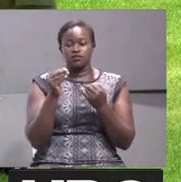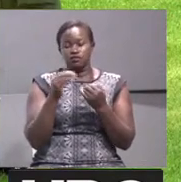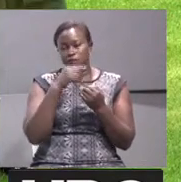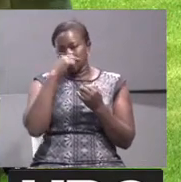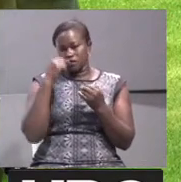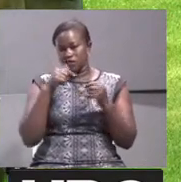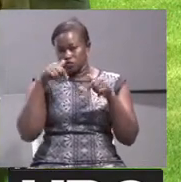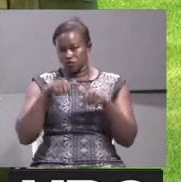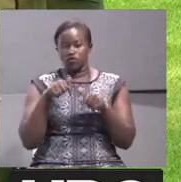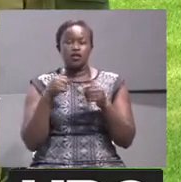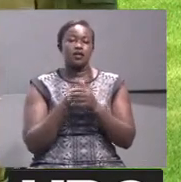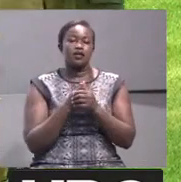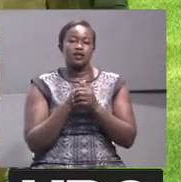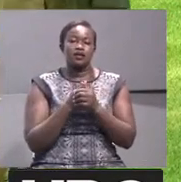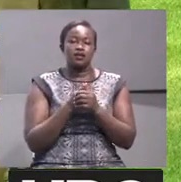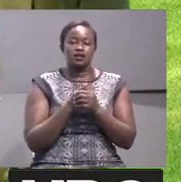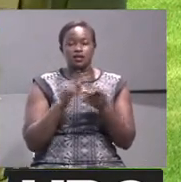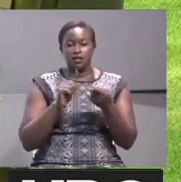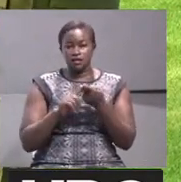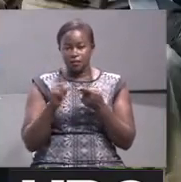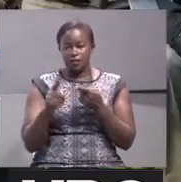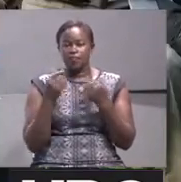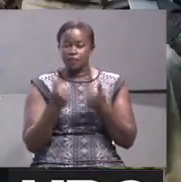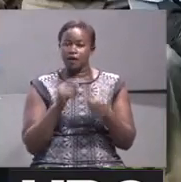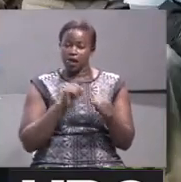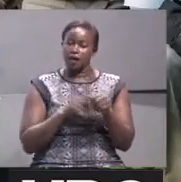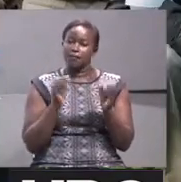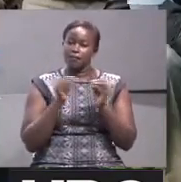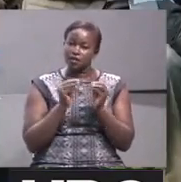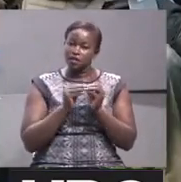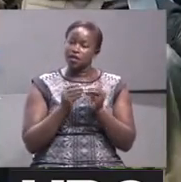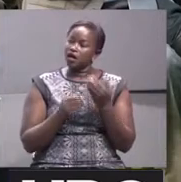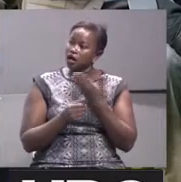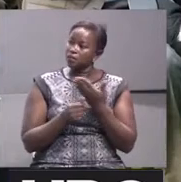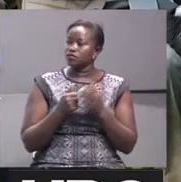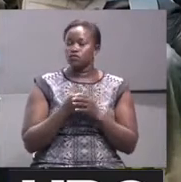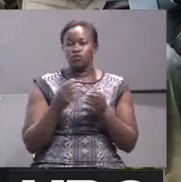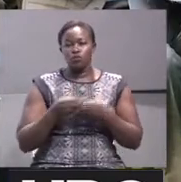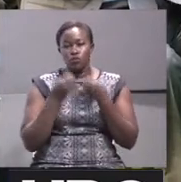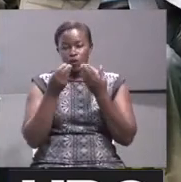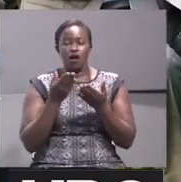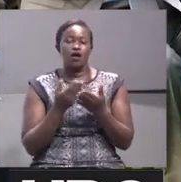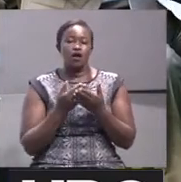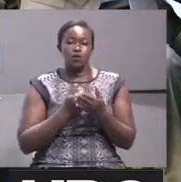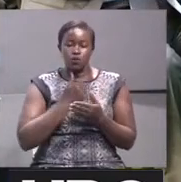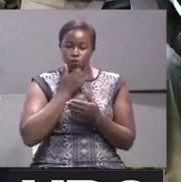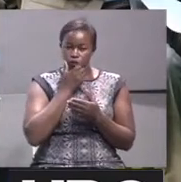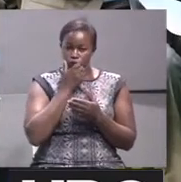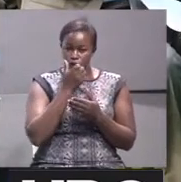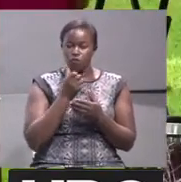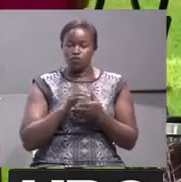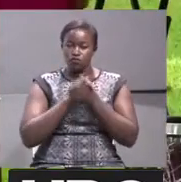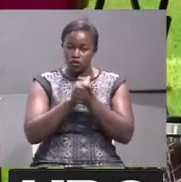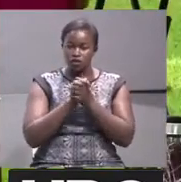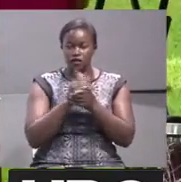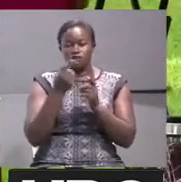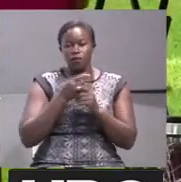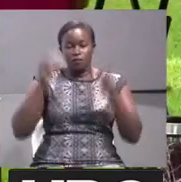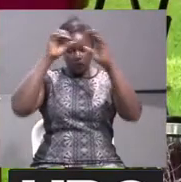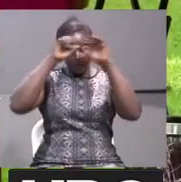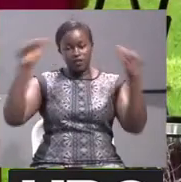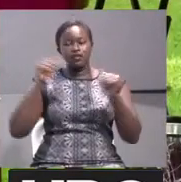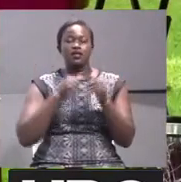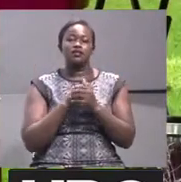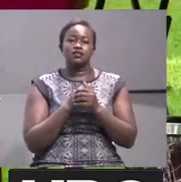House in Debe. During the meeting, the special envoy conveyed warm greetings from the President of the Central African Republic to